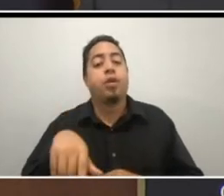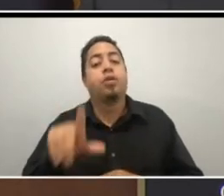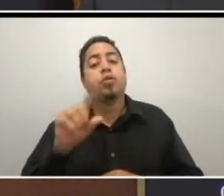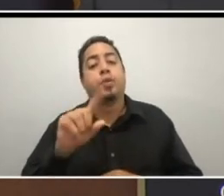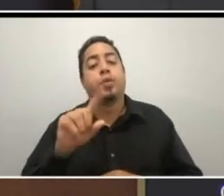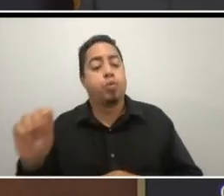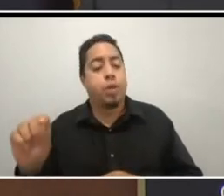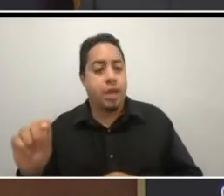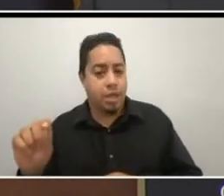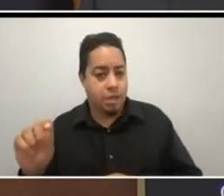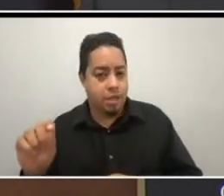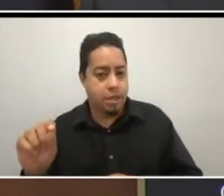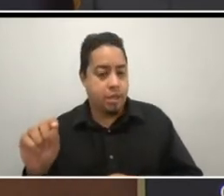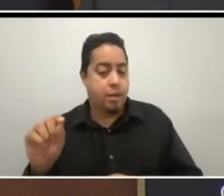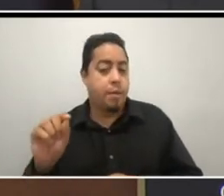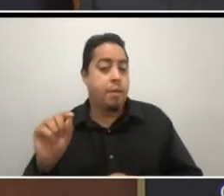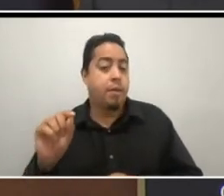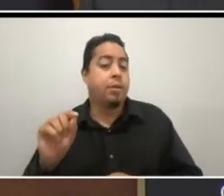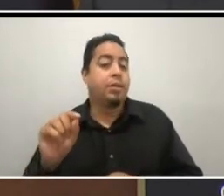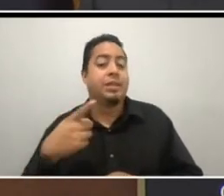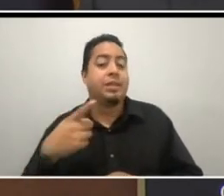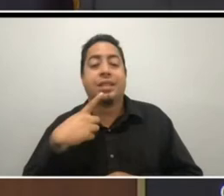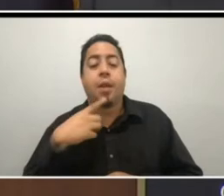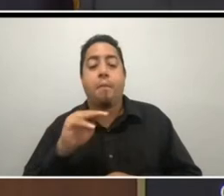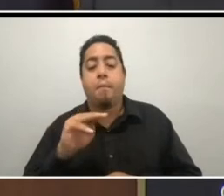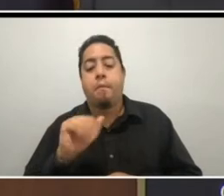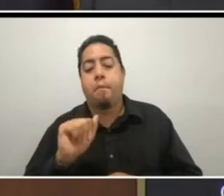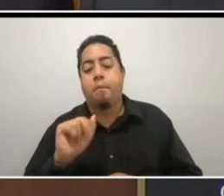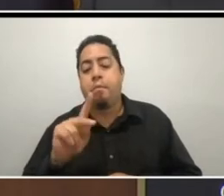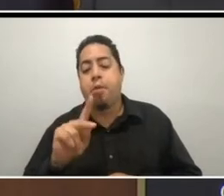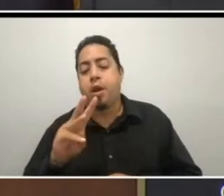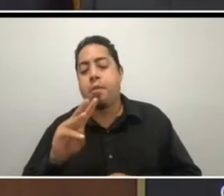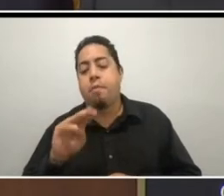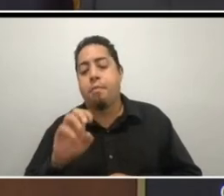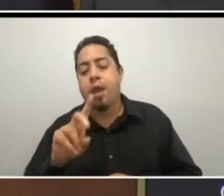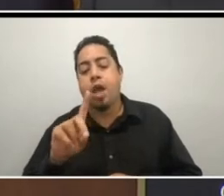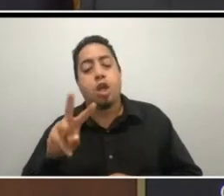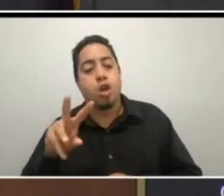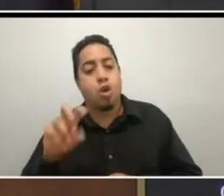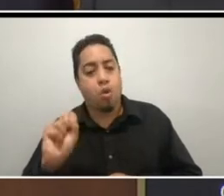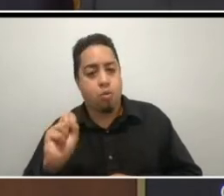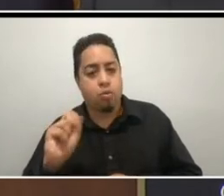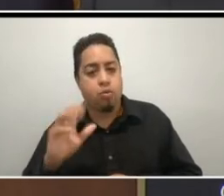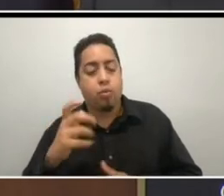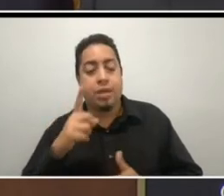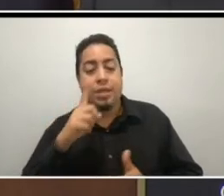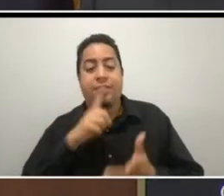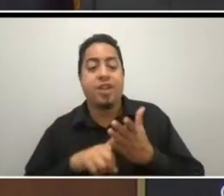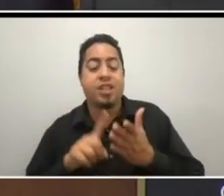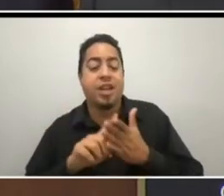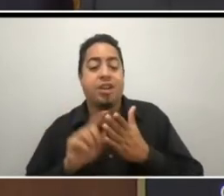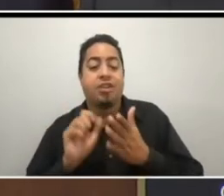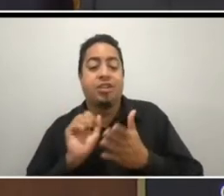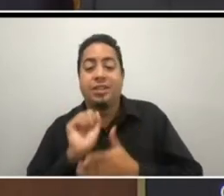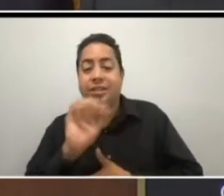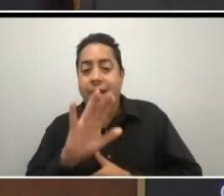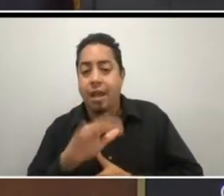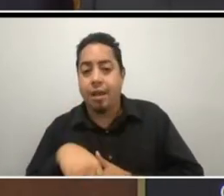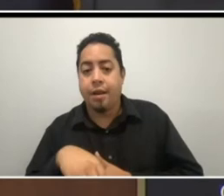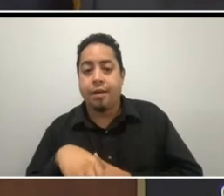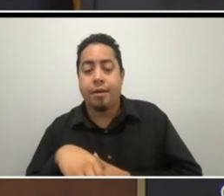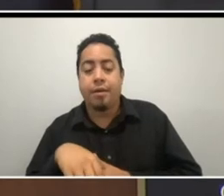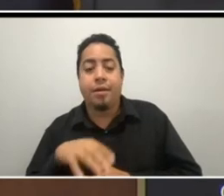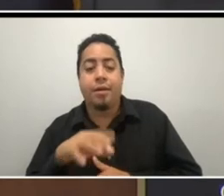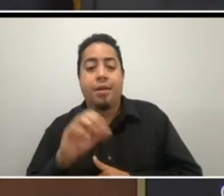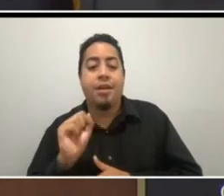messages indicating that Mark Meadows wanted to send some of the investigators in her office, in the words of one White House aide, a shitload of POTUS